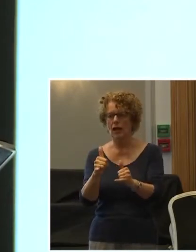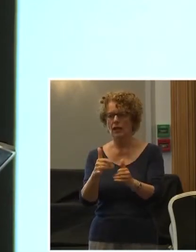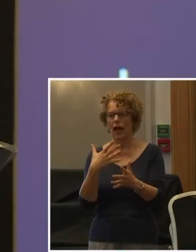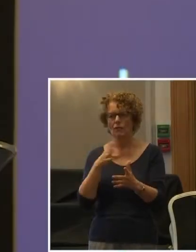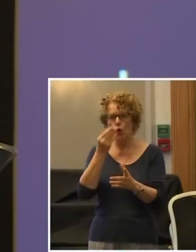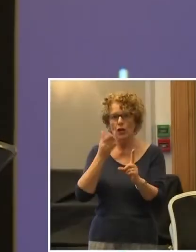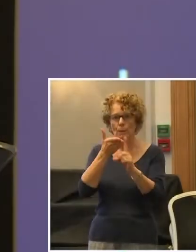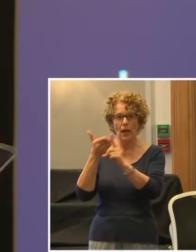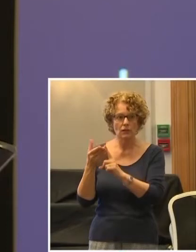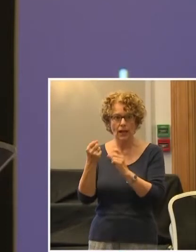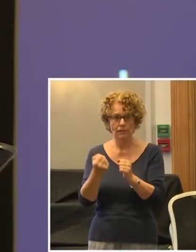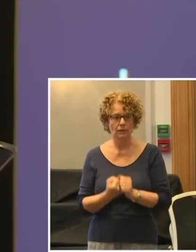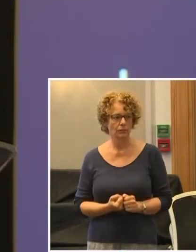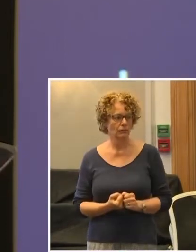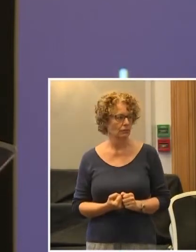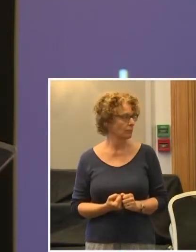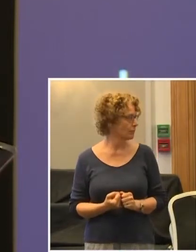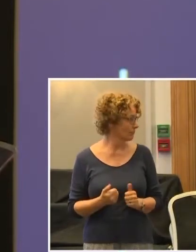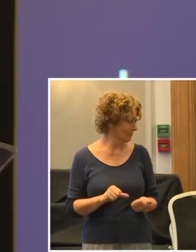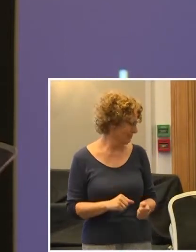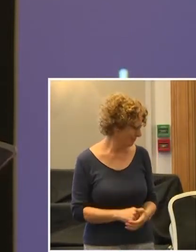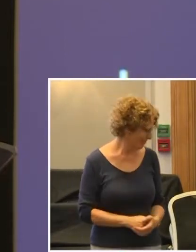moment. Okay.